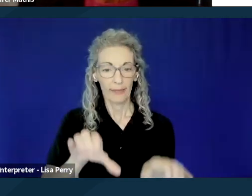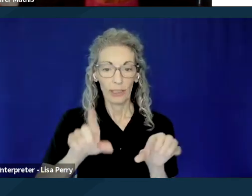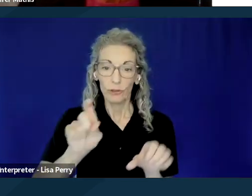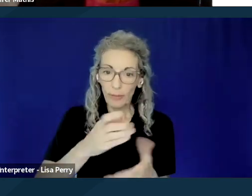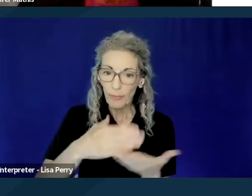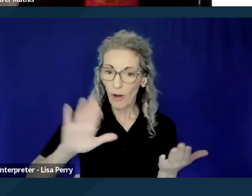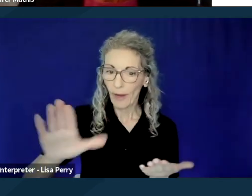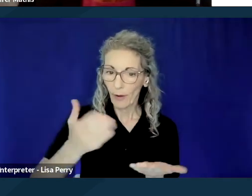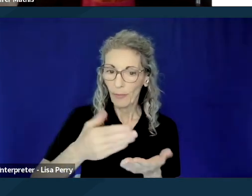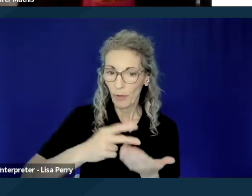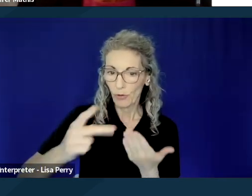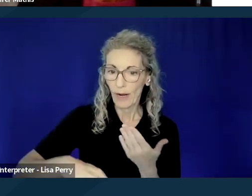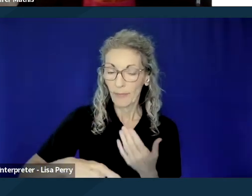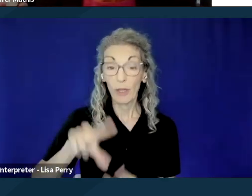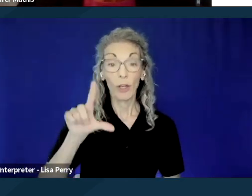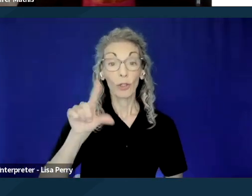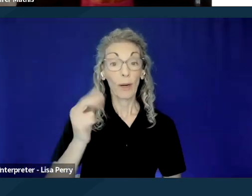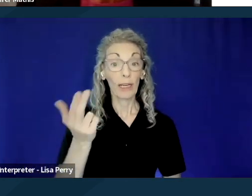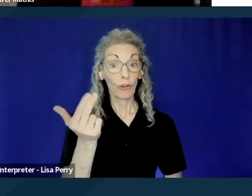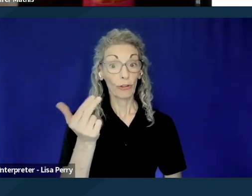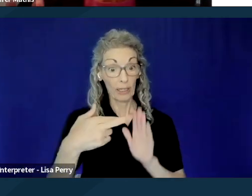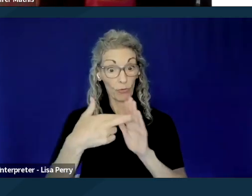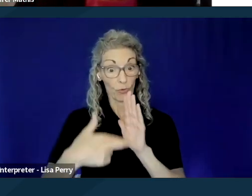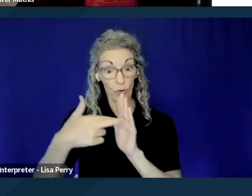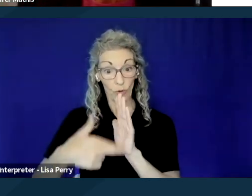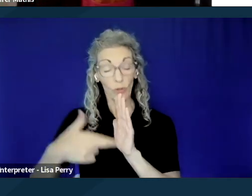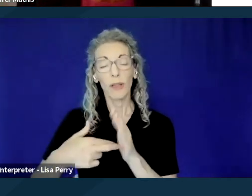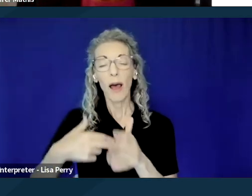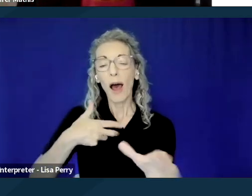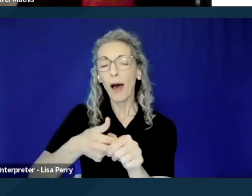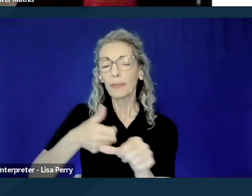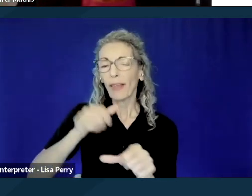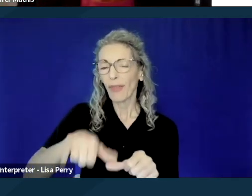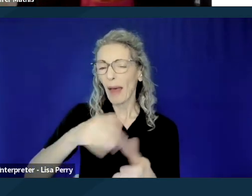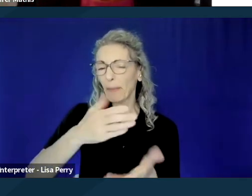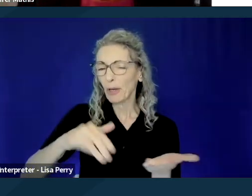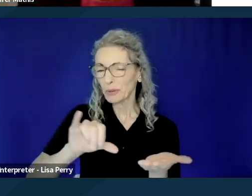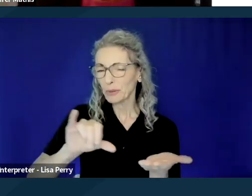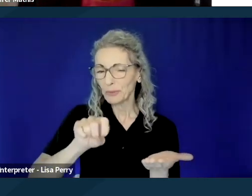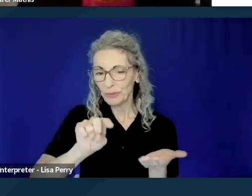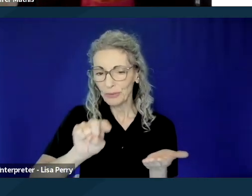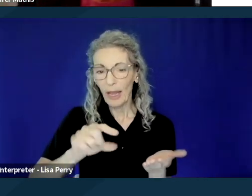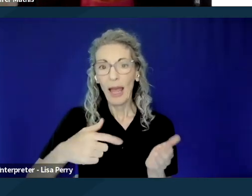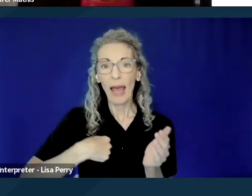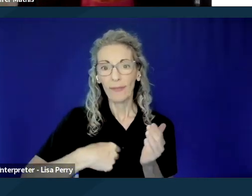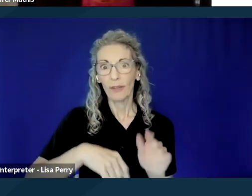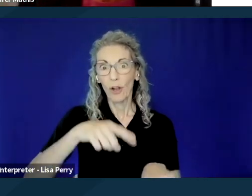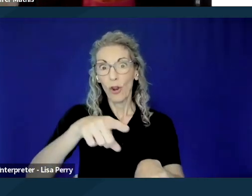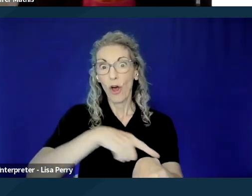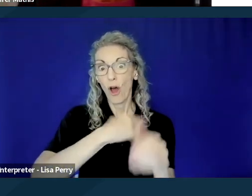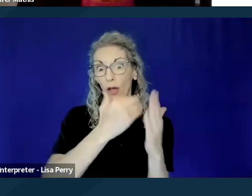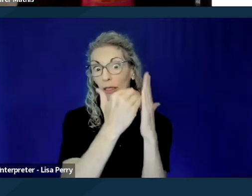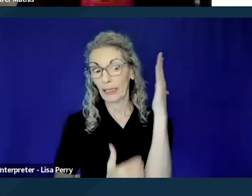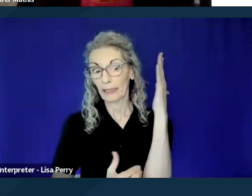the 2013 regulations made some updates there, and they had a long list of suggested